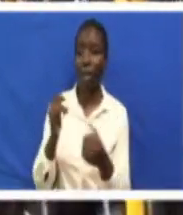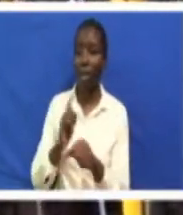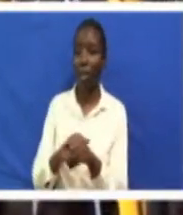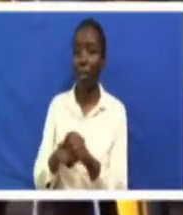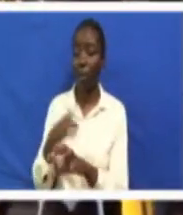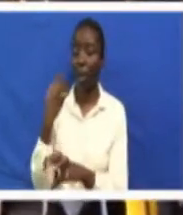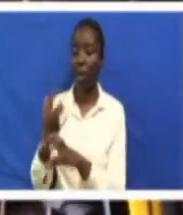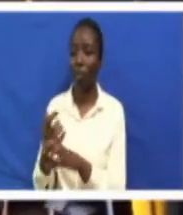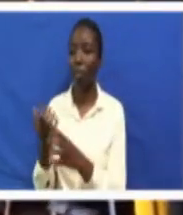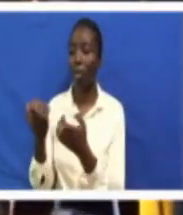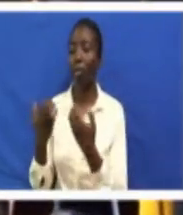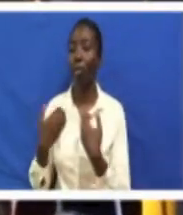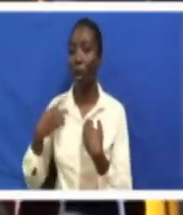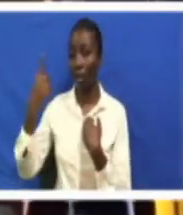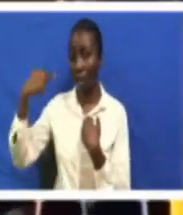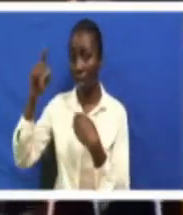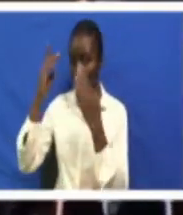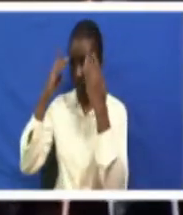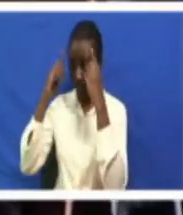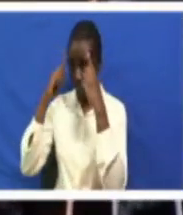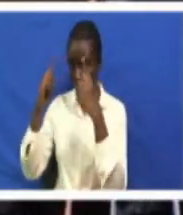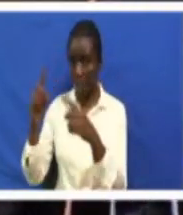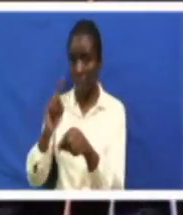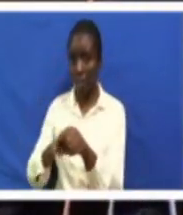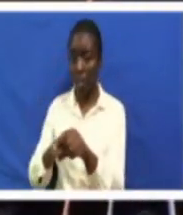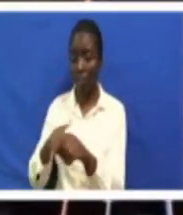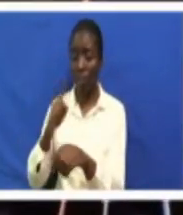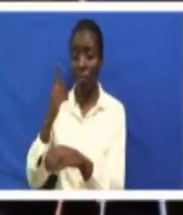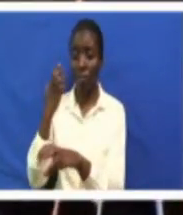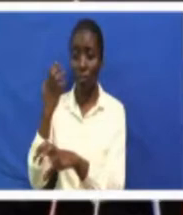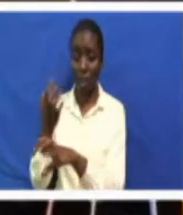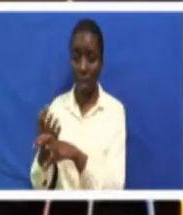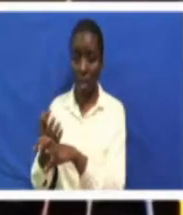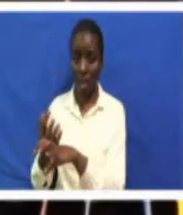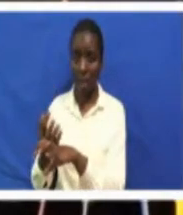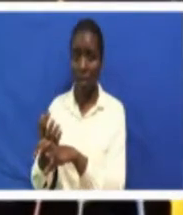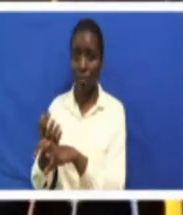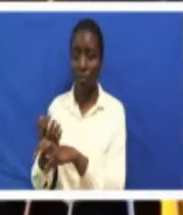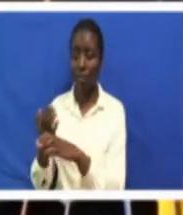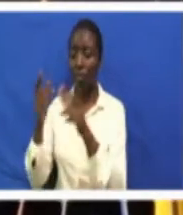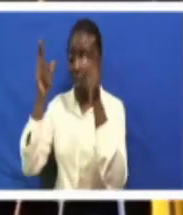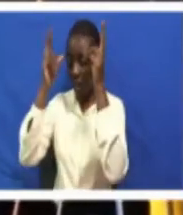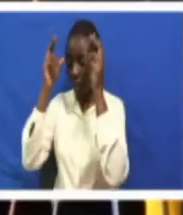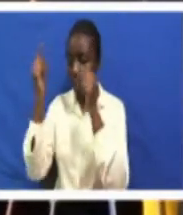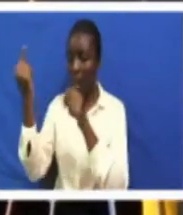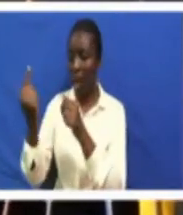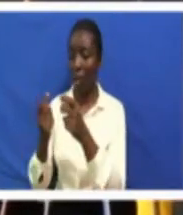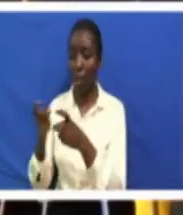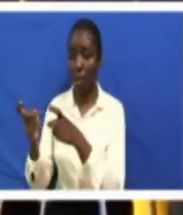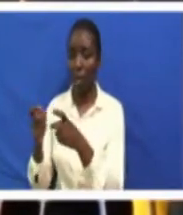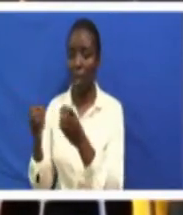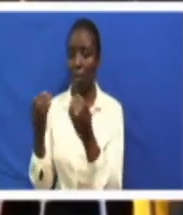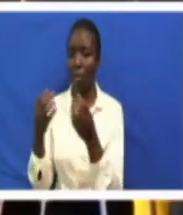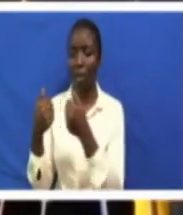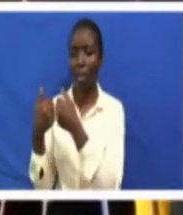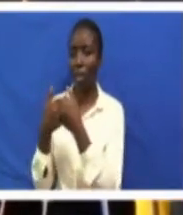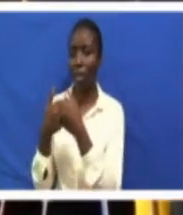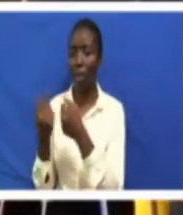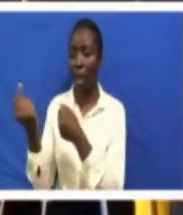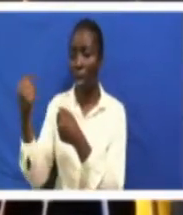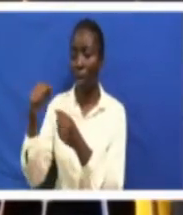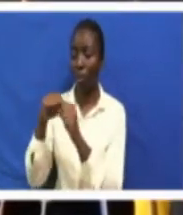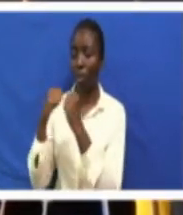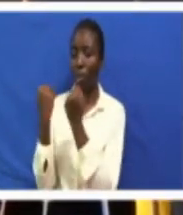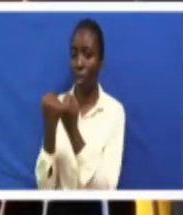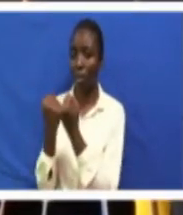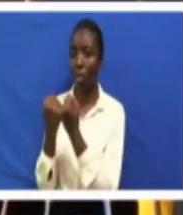is when we need to make the right decisions and when times are hard is when the devil also takes over and a lot of challenges come to our societies